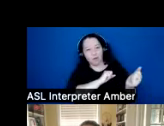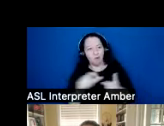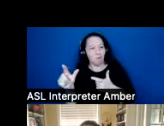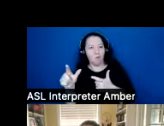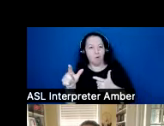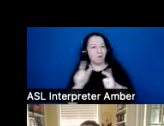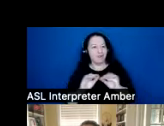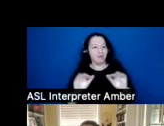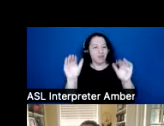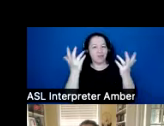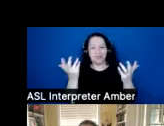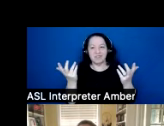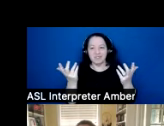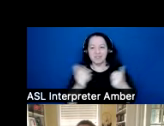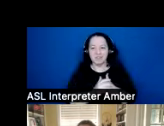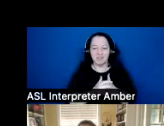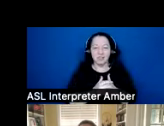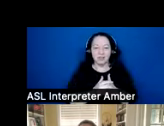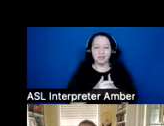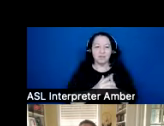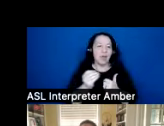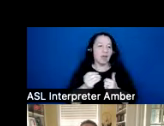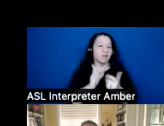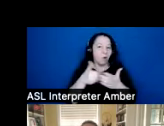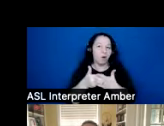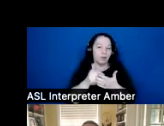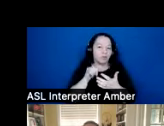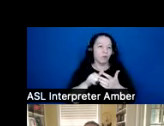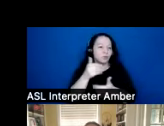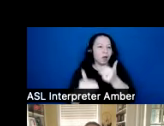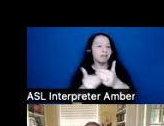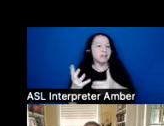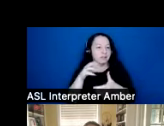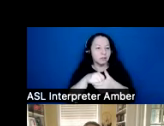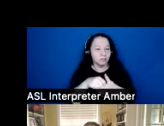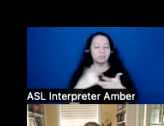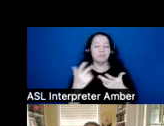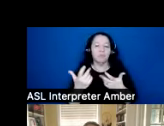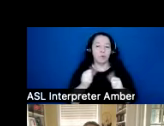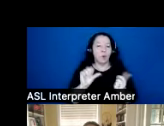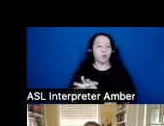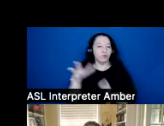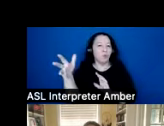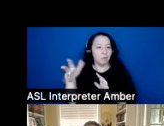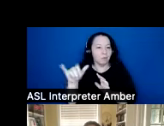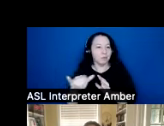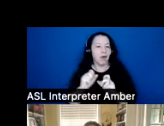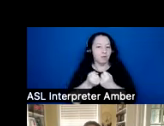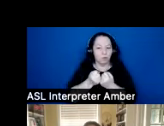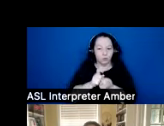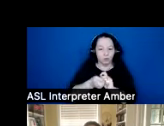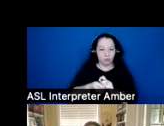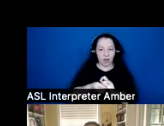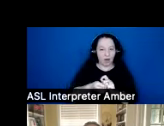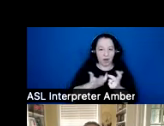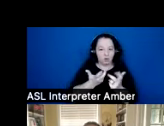different levels and processes, right? We're trying to disrupt and social change on all of these